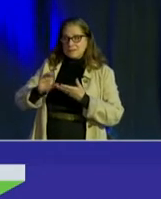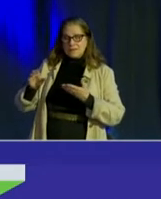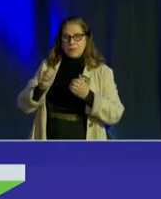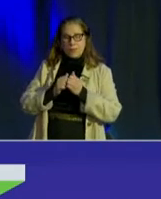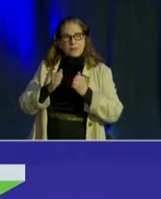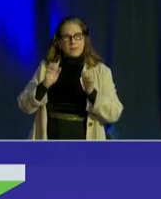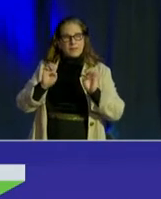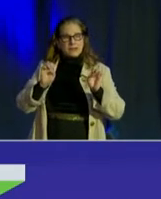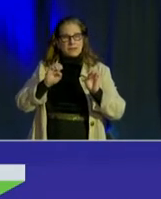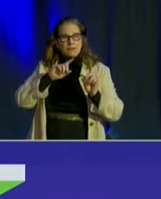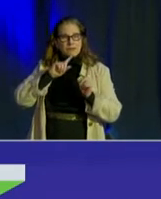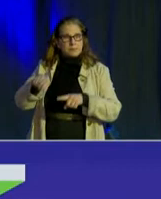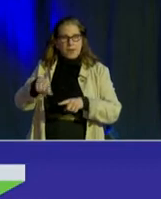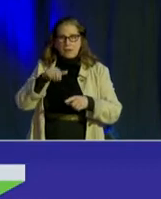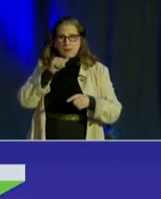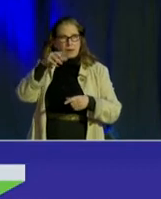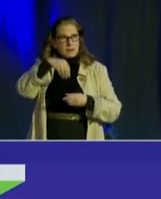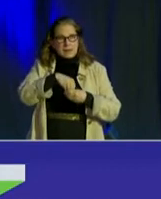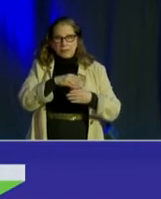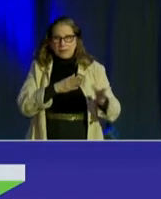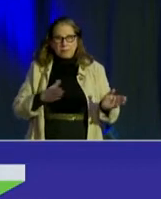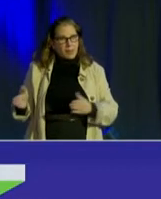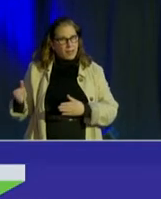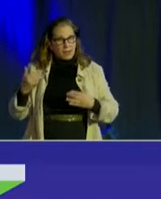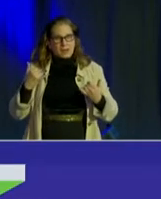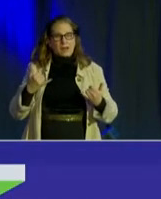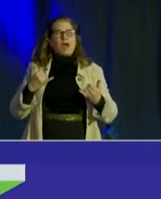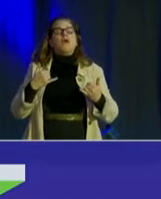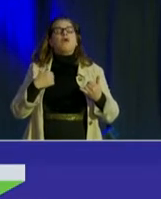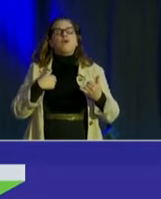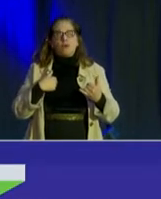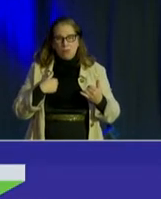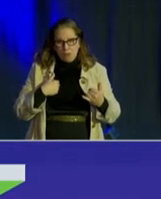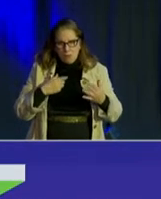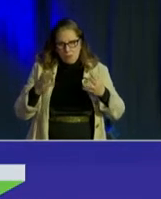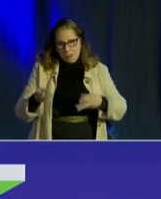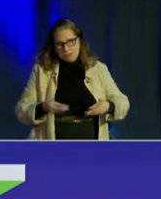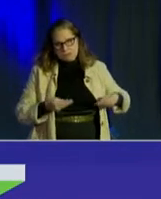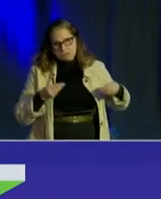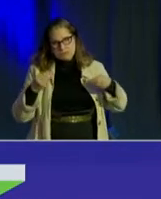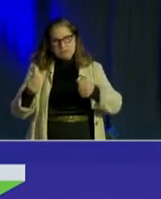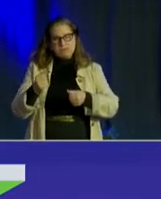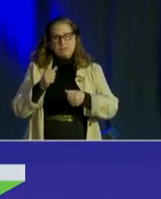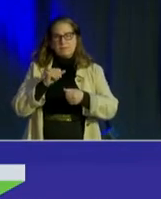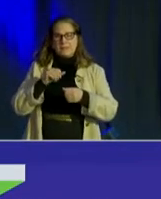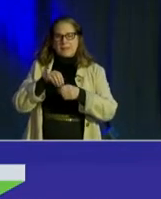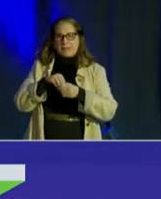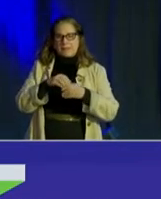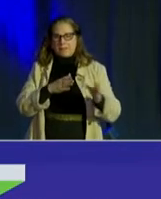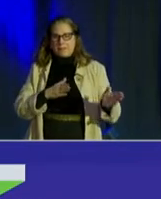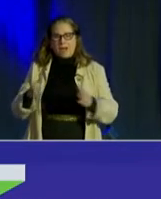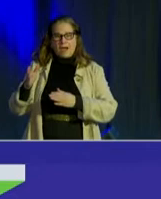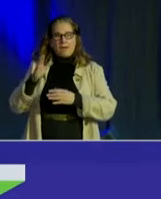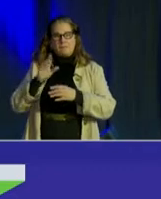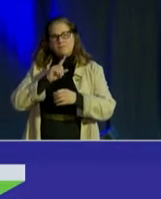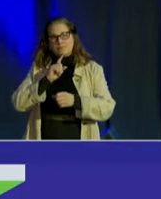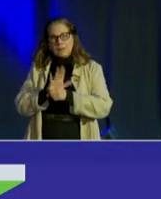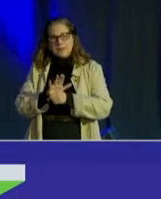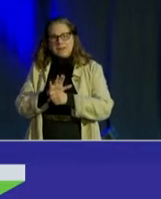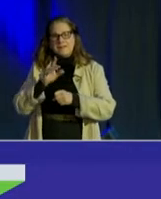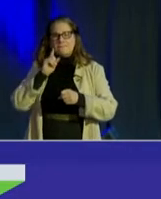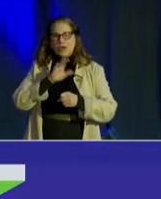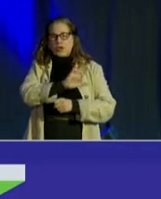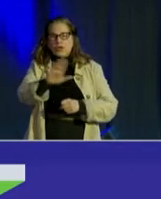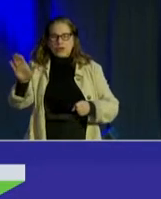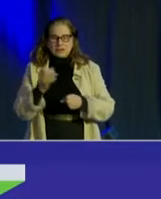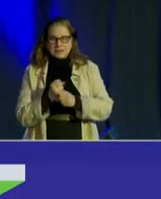an extraordinary amount trying to keep the city safe, its residents and workers safe. On things that we didn't really envision when we